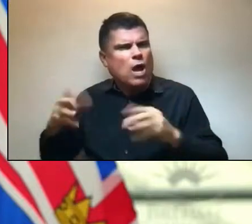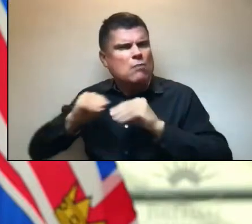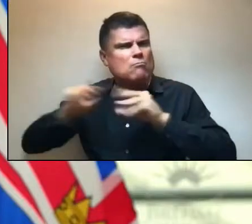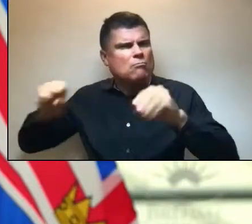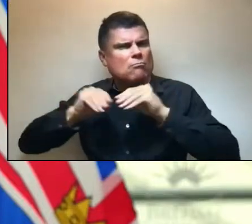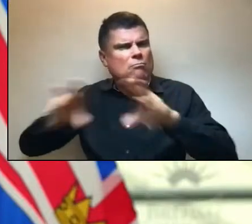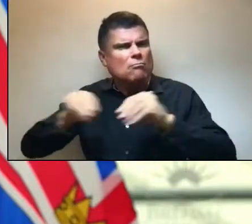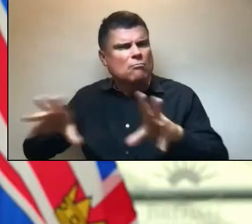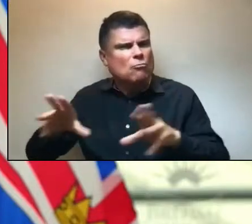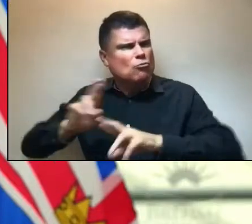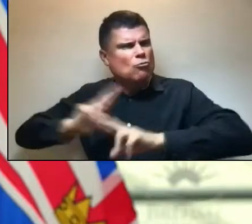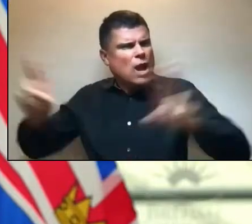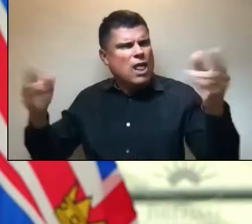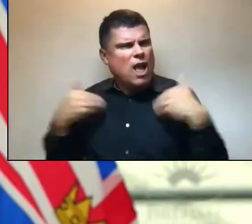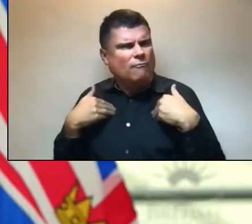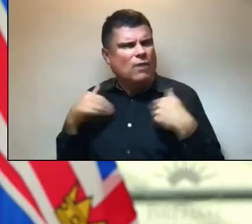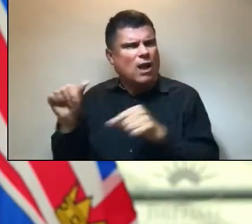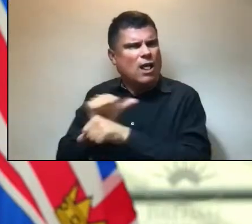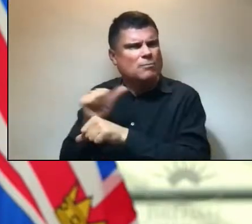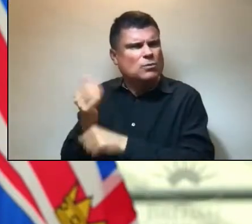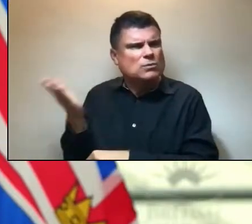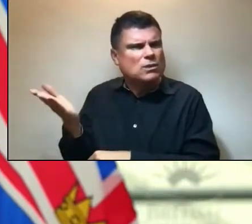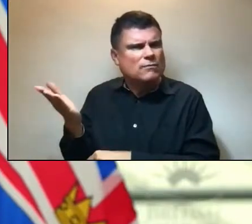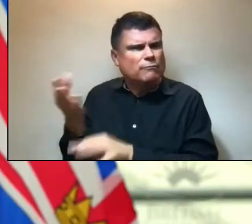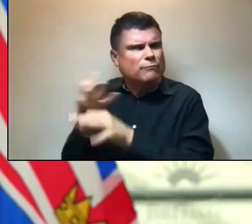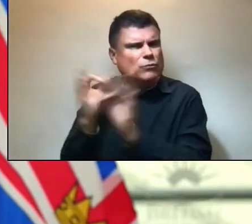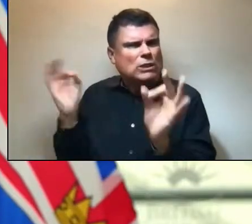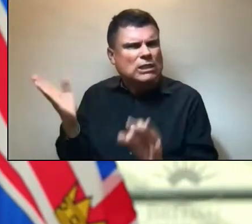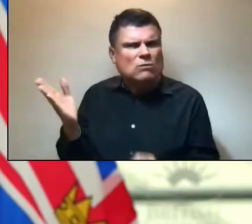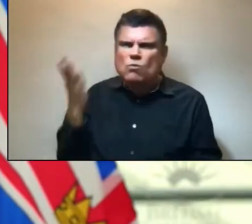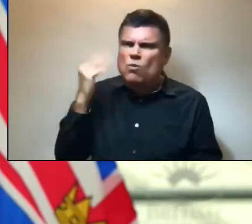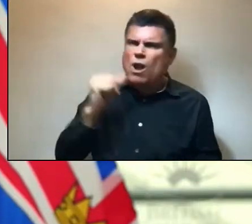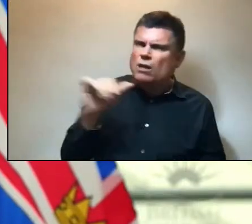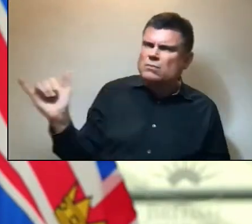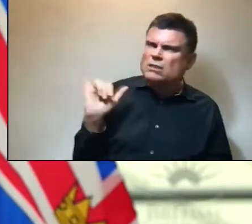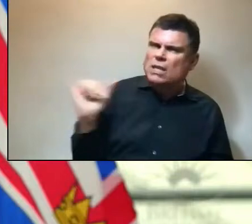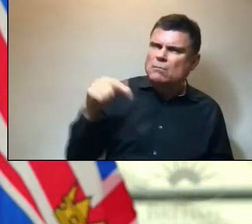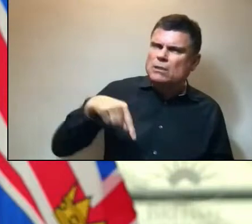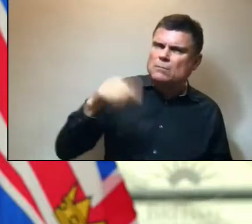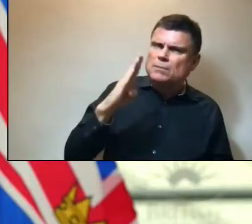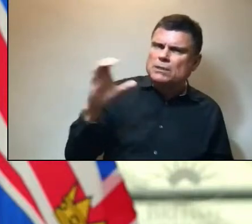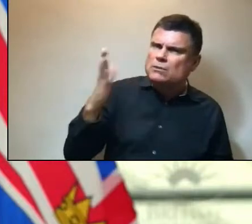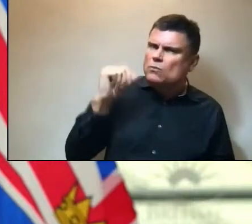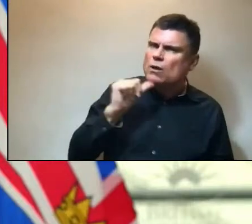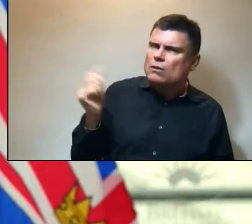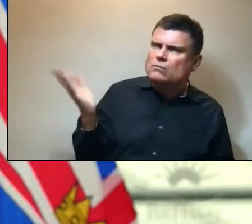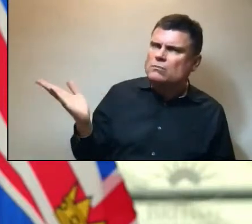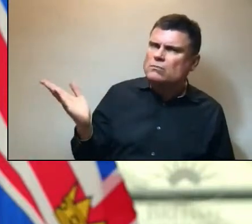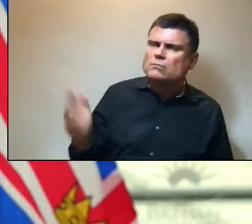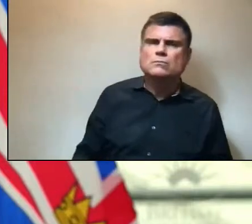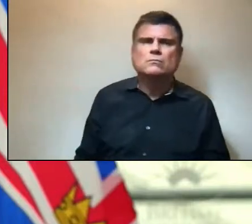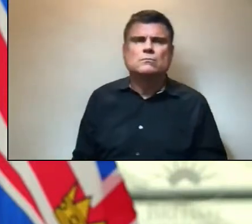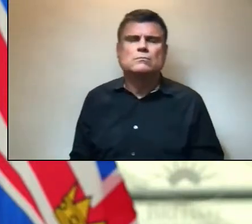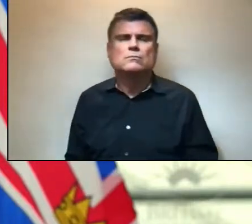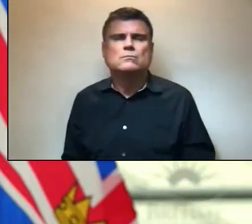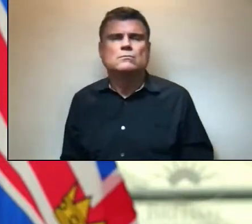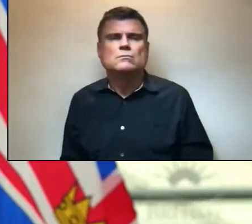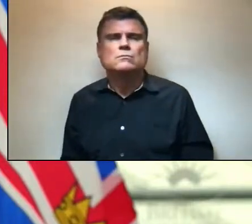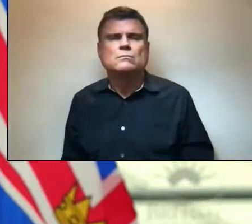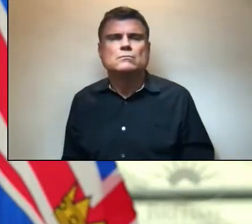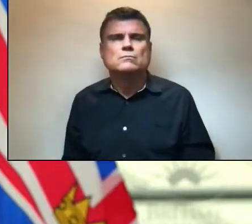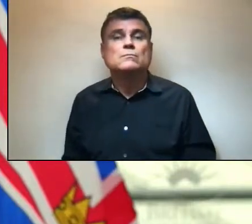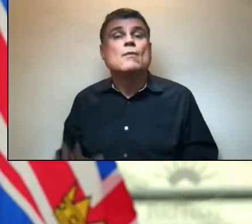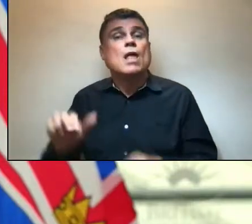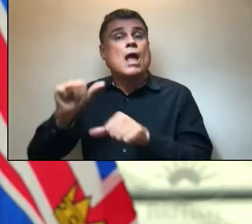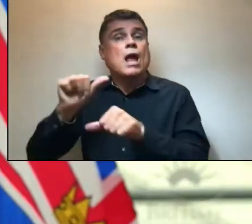test kits available to anyone who wants one? Yeah, so Alberta and some of the other provinces, Nova Scotia